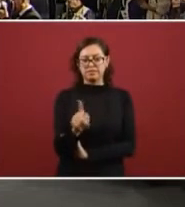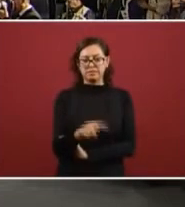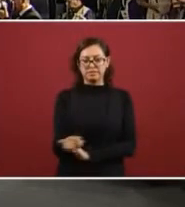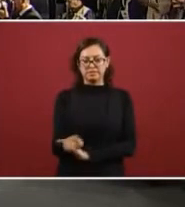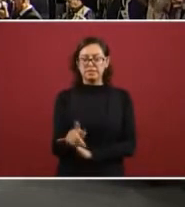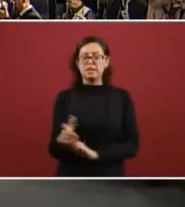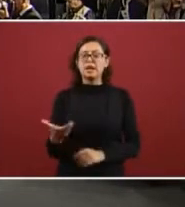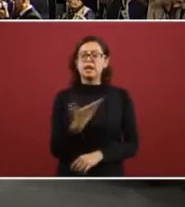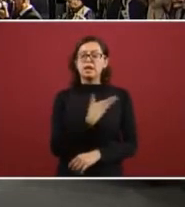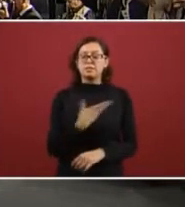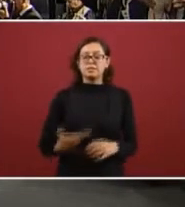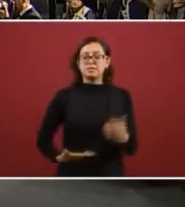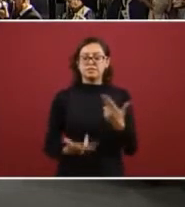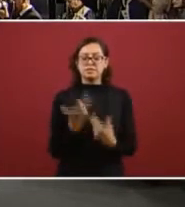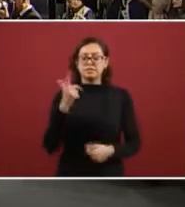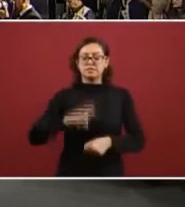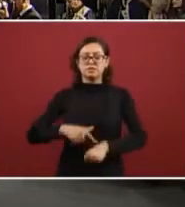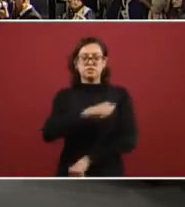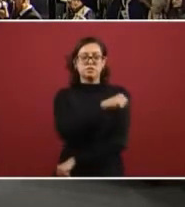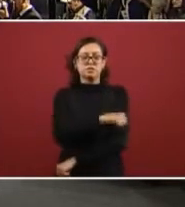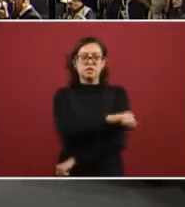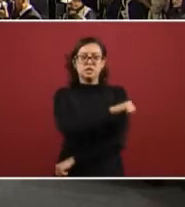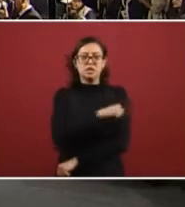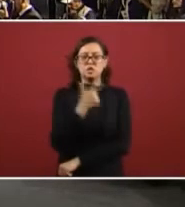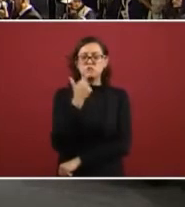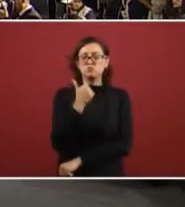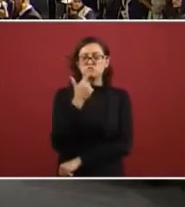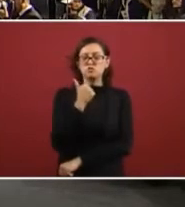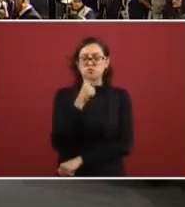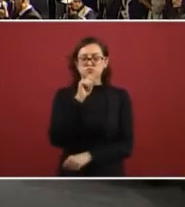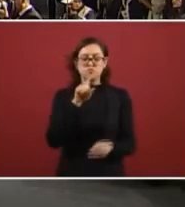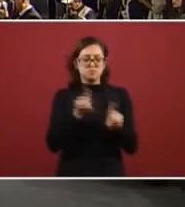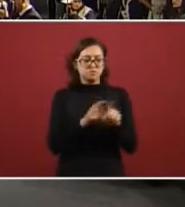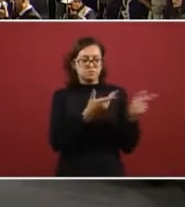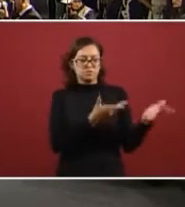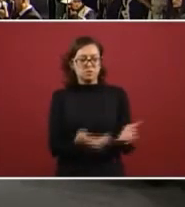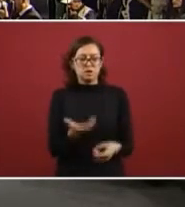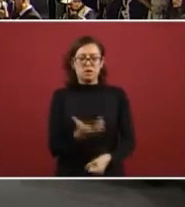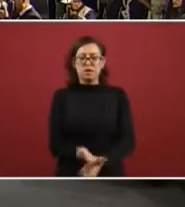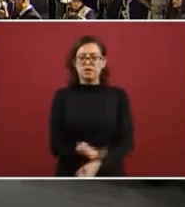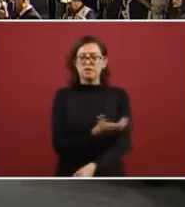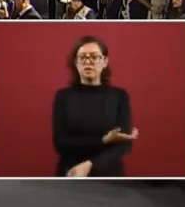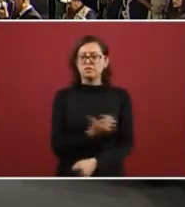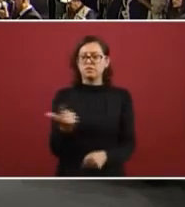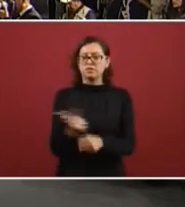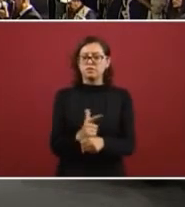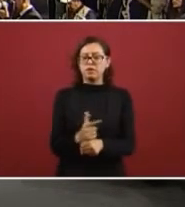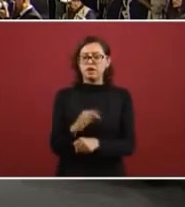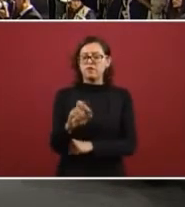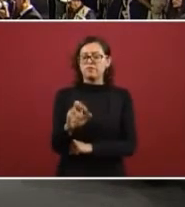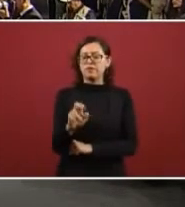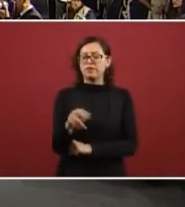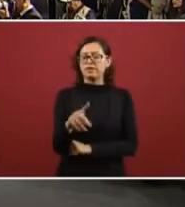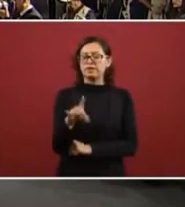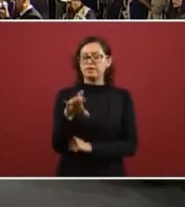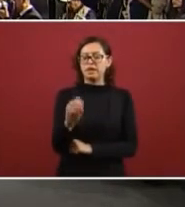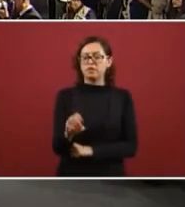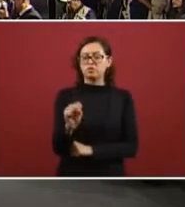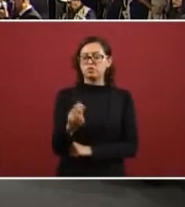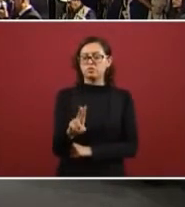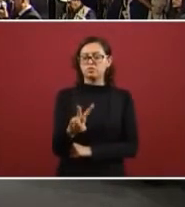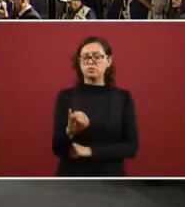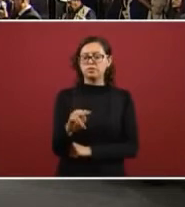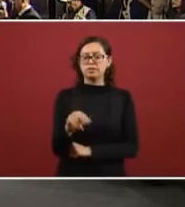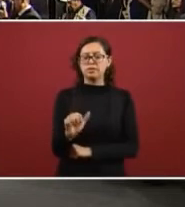Juan Iván Chávez, and for the National Red Cross person who is also here, Fernando